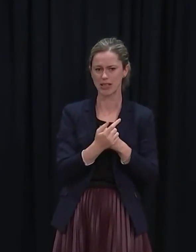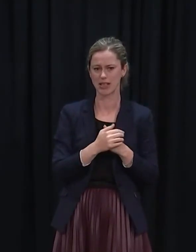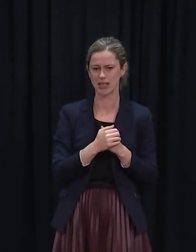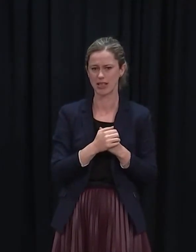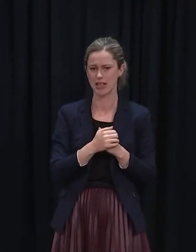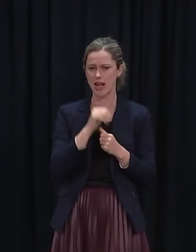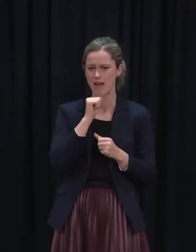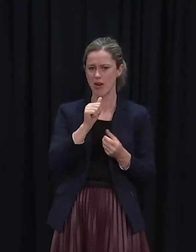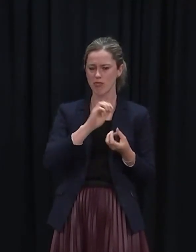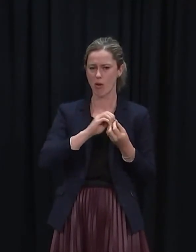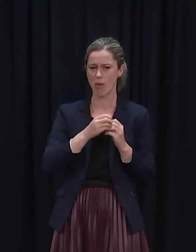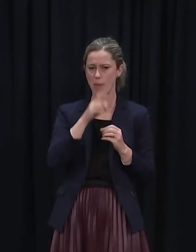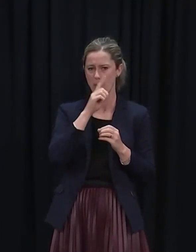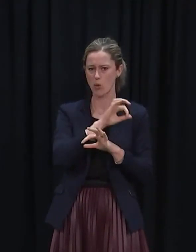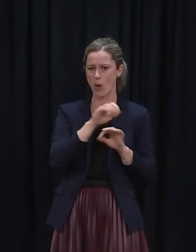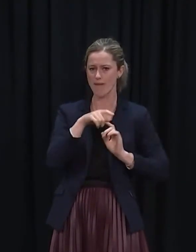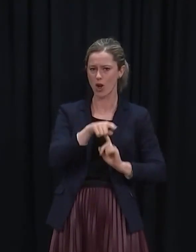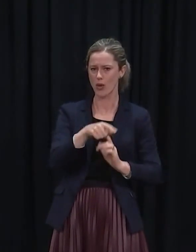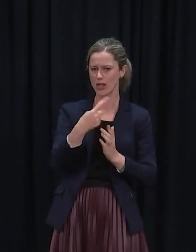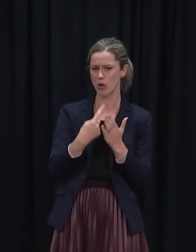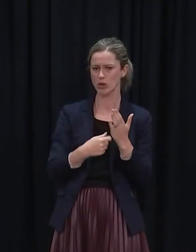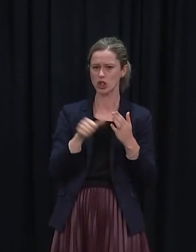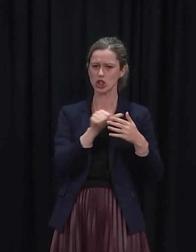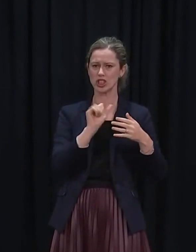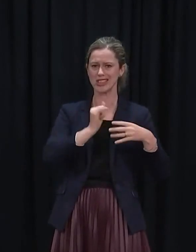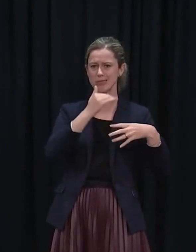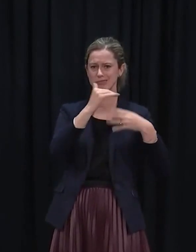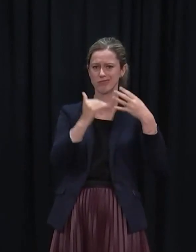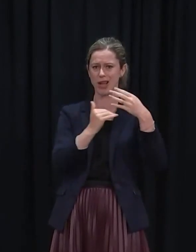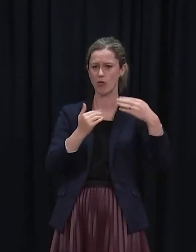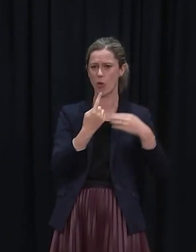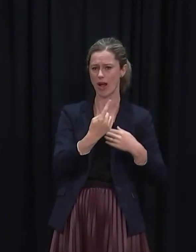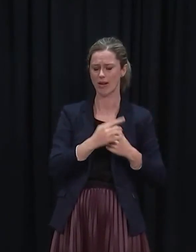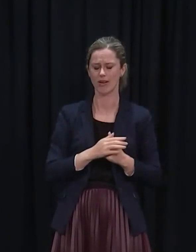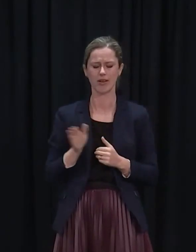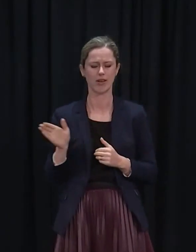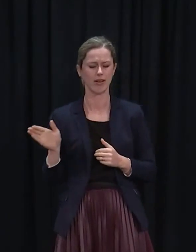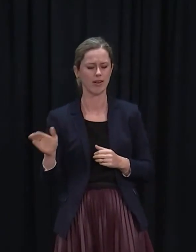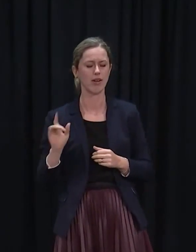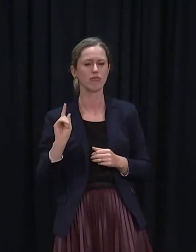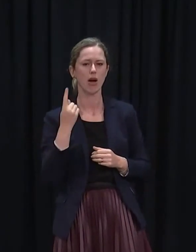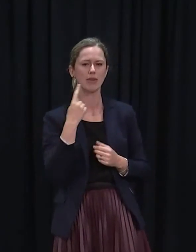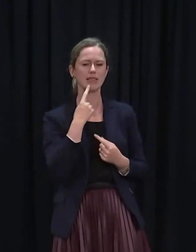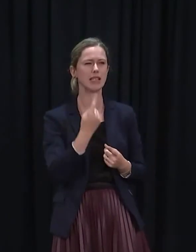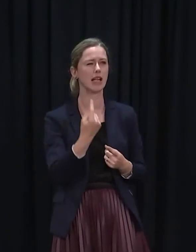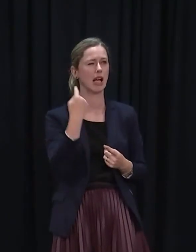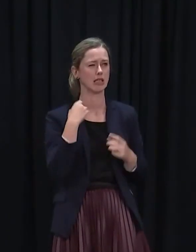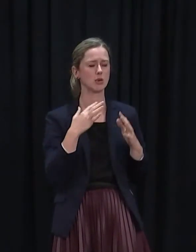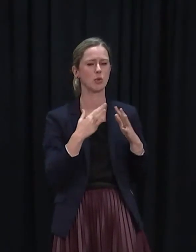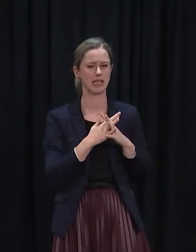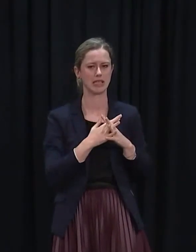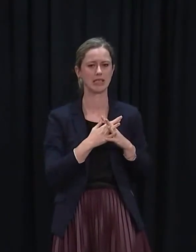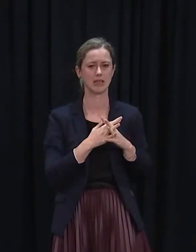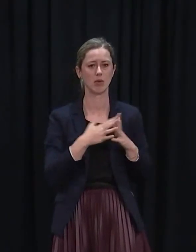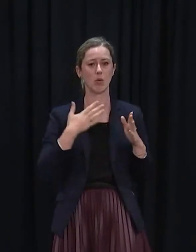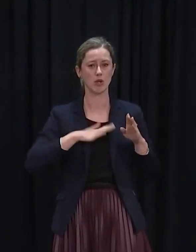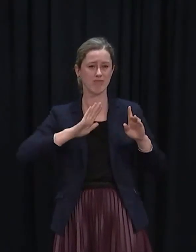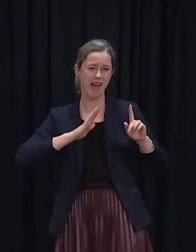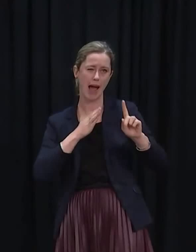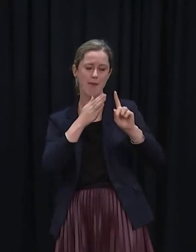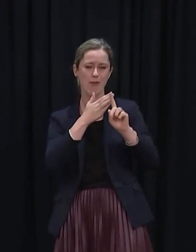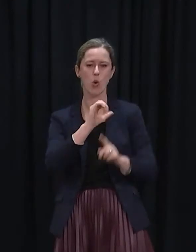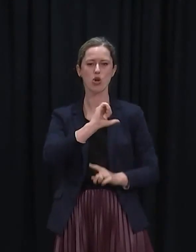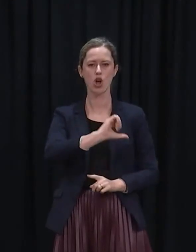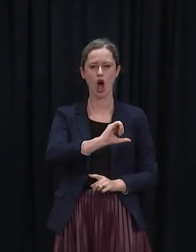got an issue with non-compliance and you just scoot down the levels? I think as the Prime Minister set out late last week, we want to get up to that